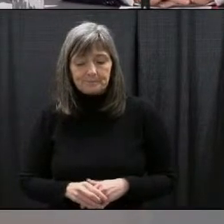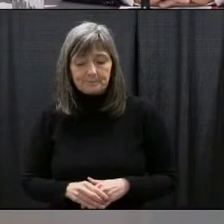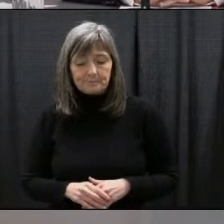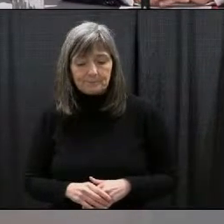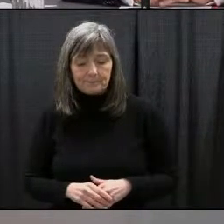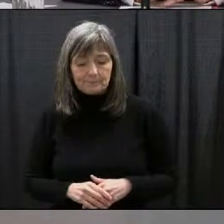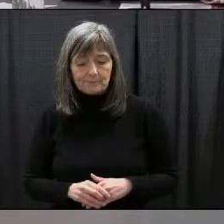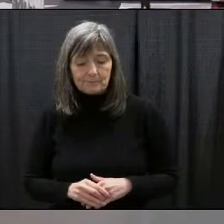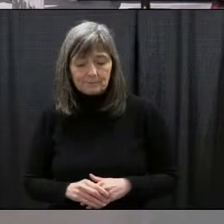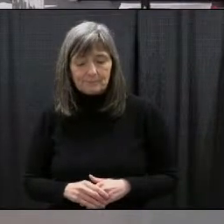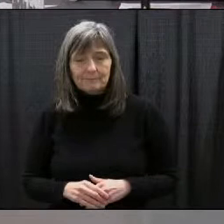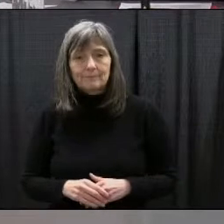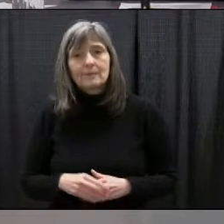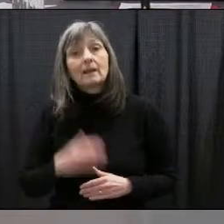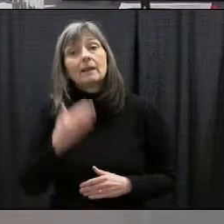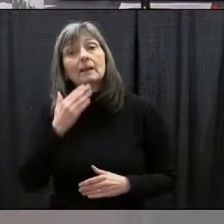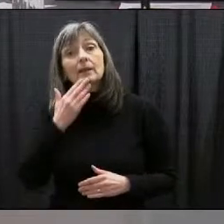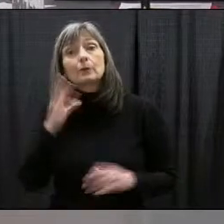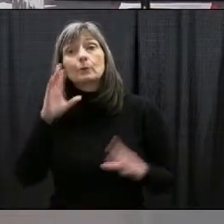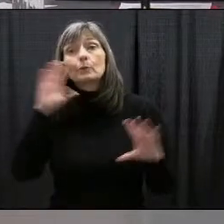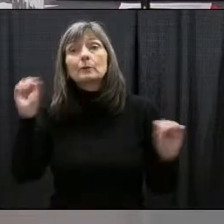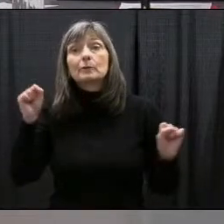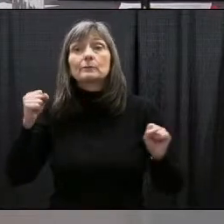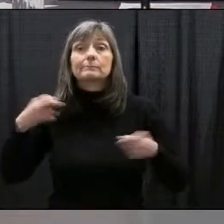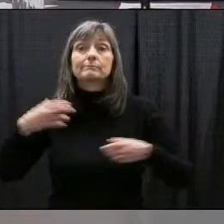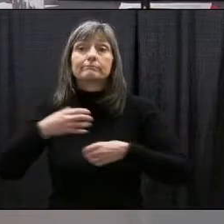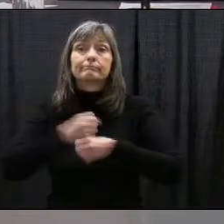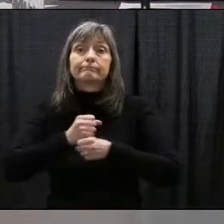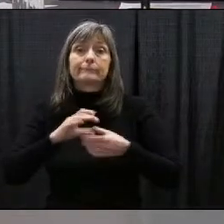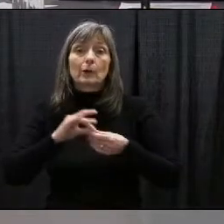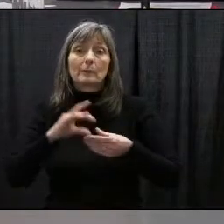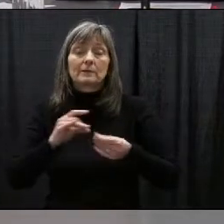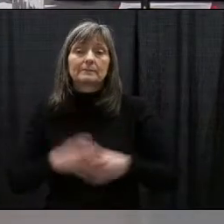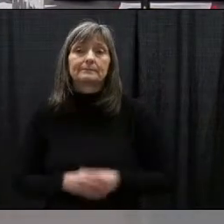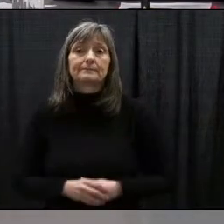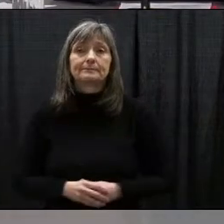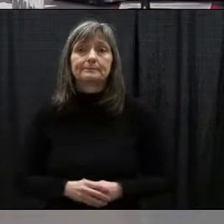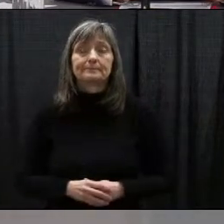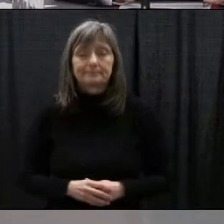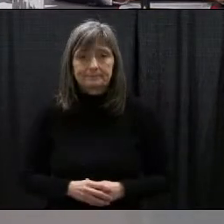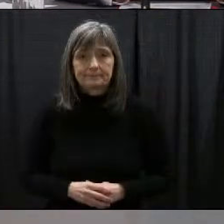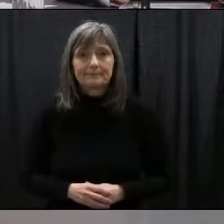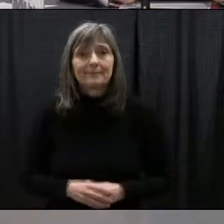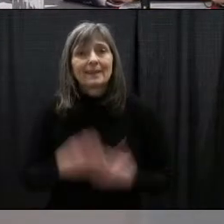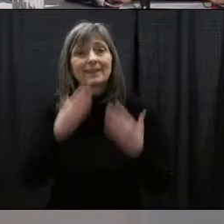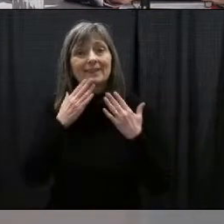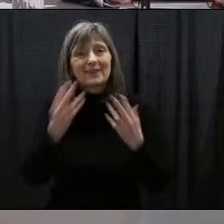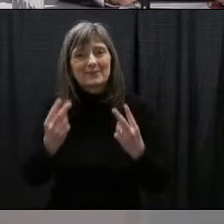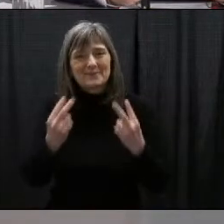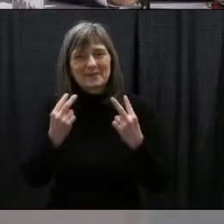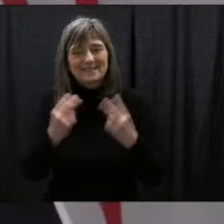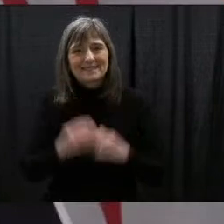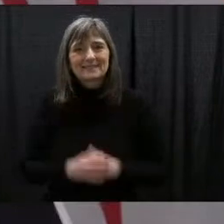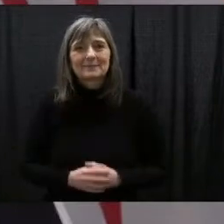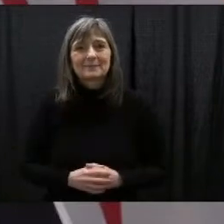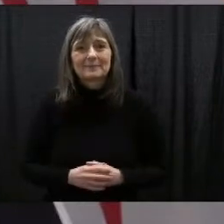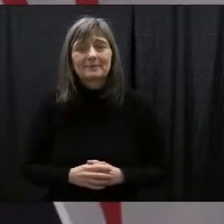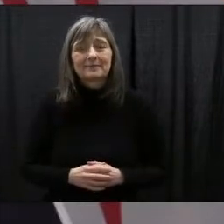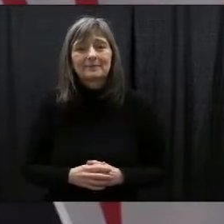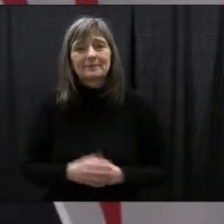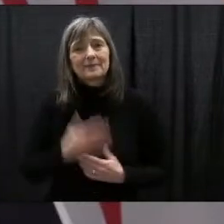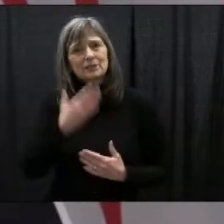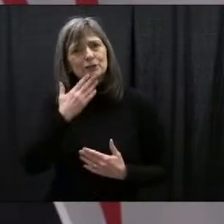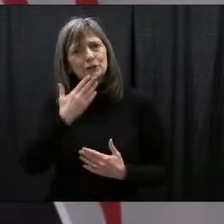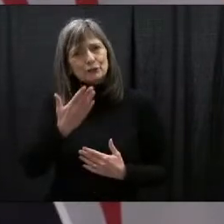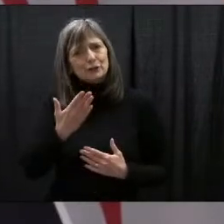Thank you, everyone. Premier, would you like to make any final comments today? Sure. Thank you all for joining us. It is a